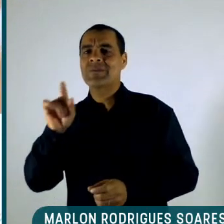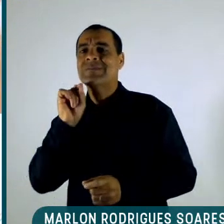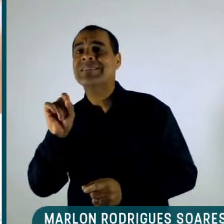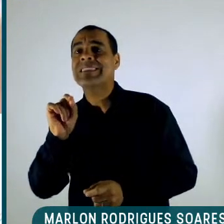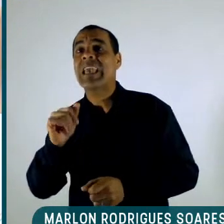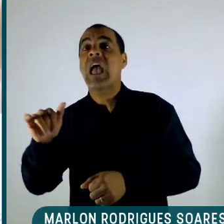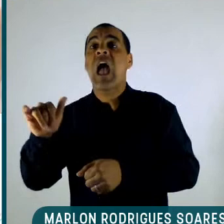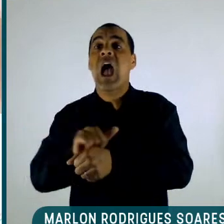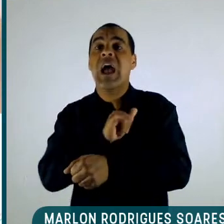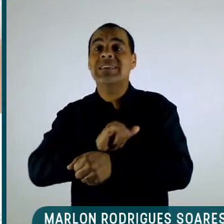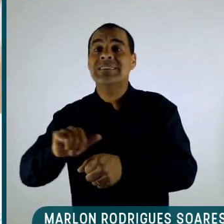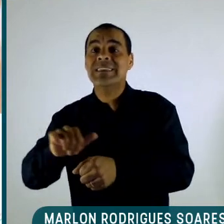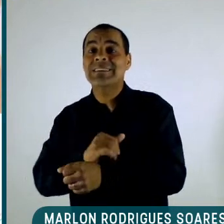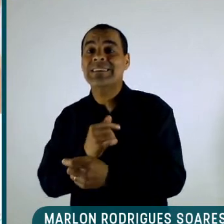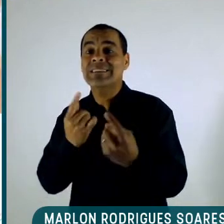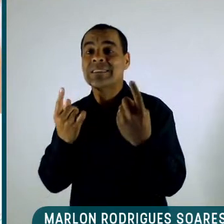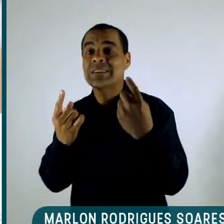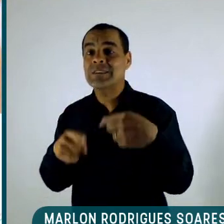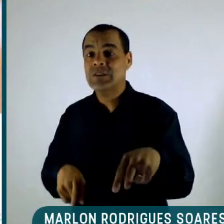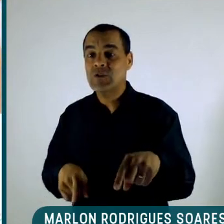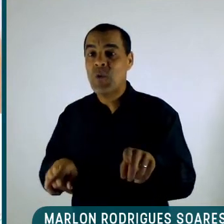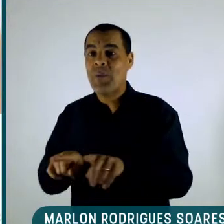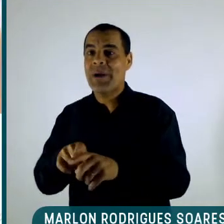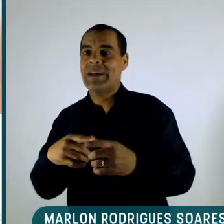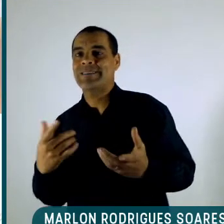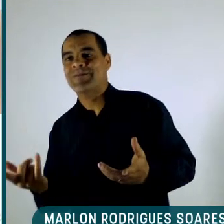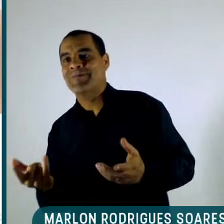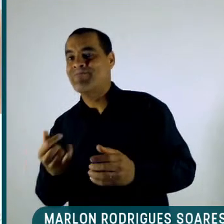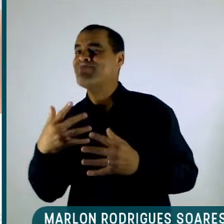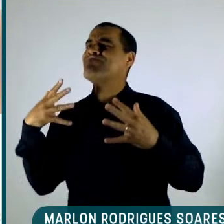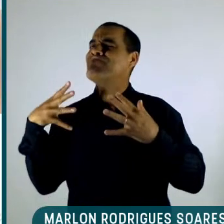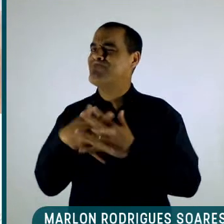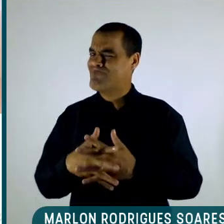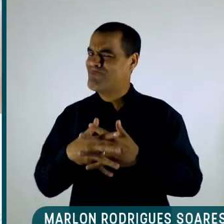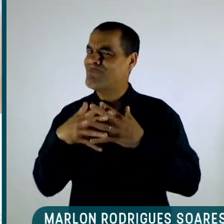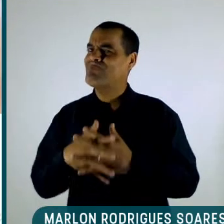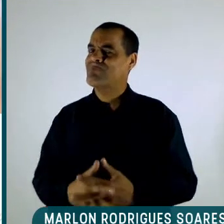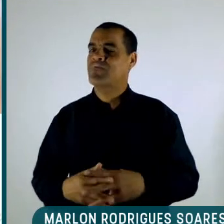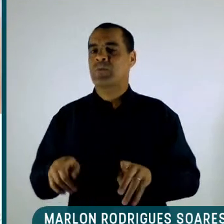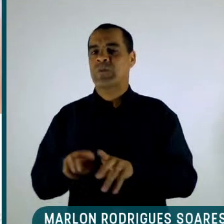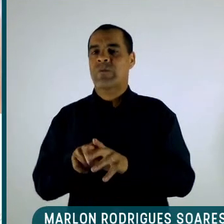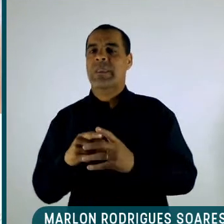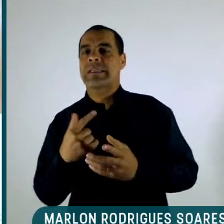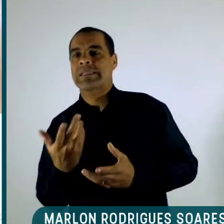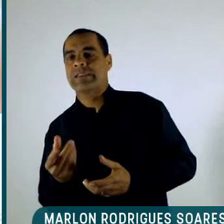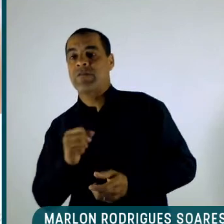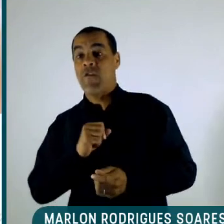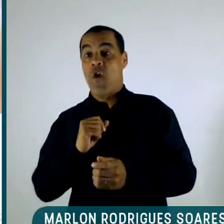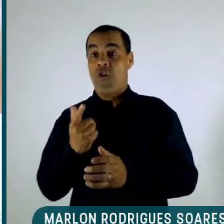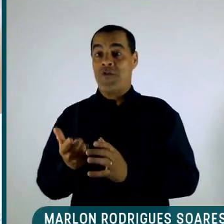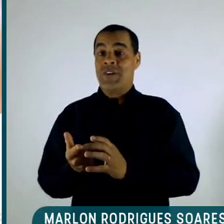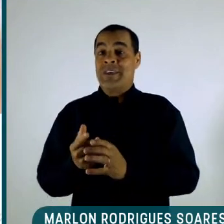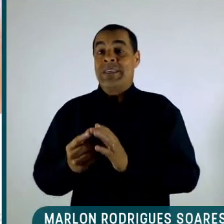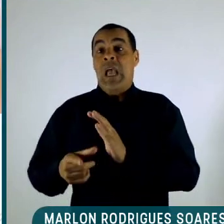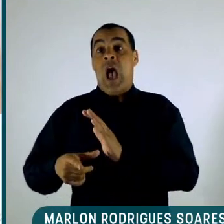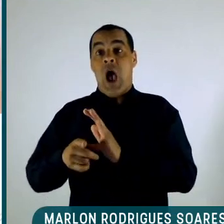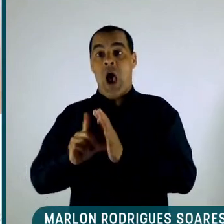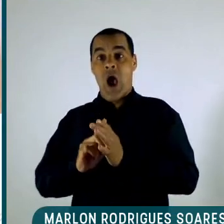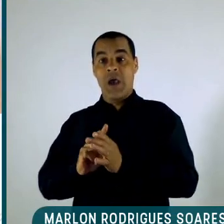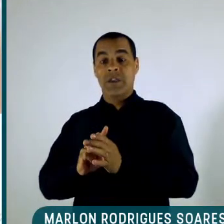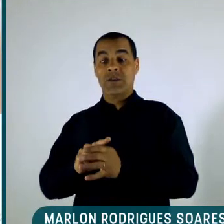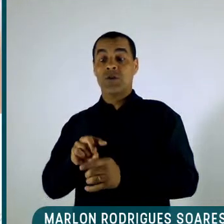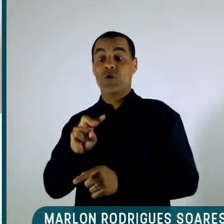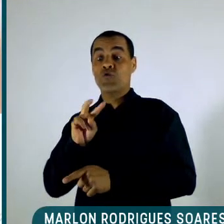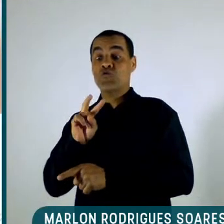on which the strategy of fighting the virus will happen. It's